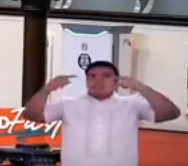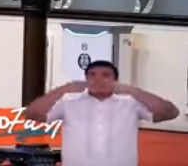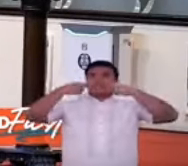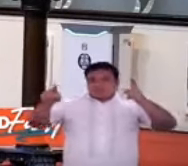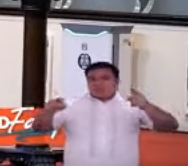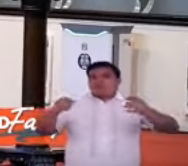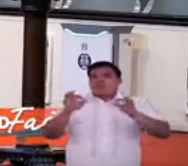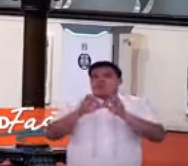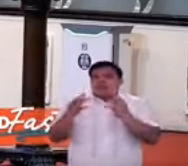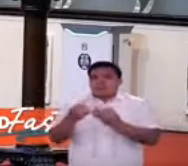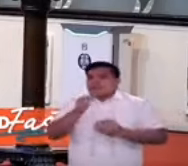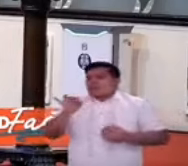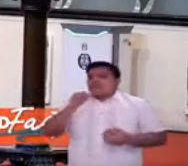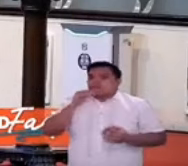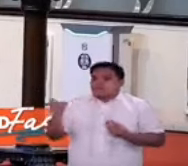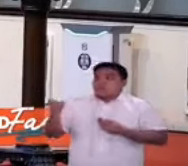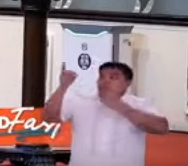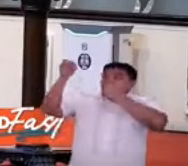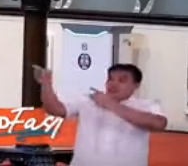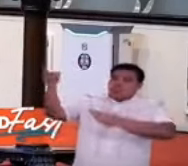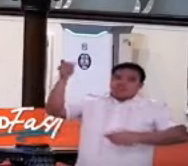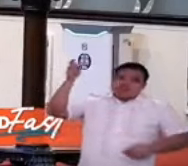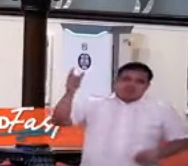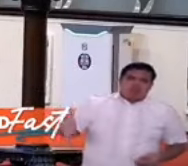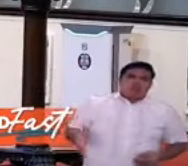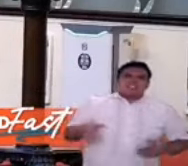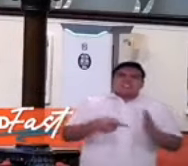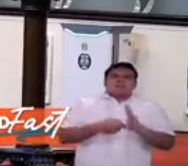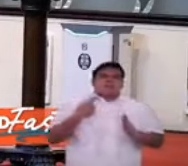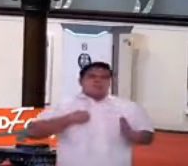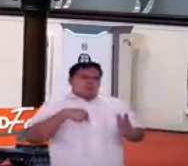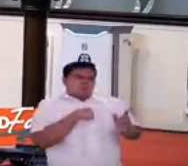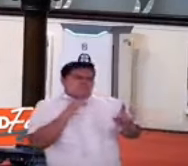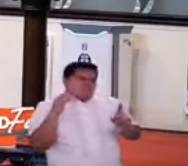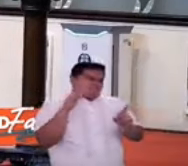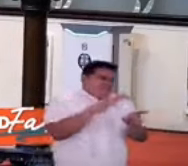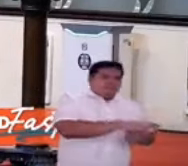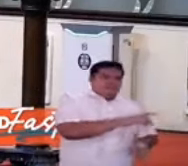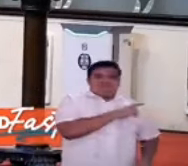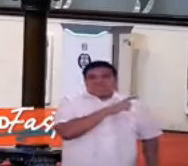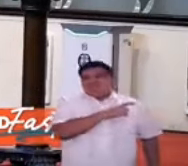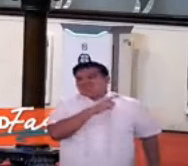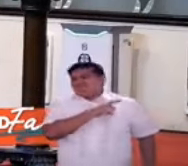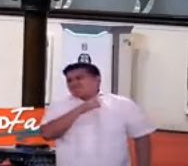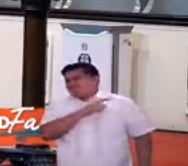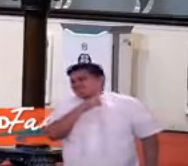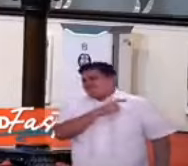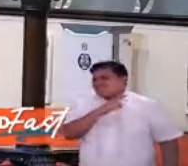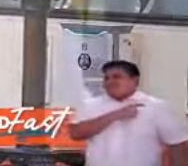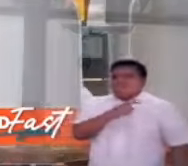our families without dedication. Many times we are overcome by laziness. Tapulan da